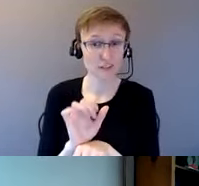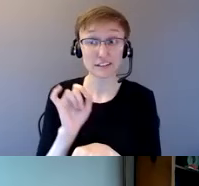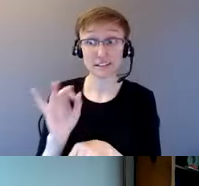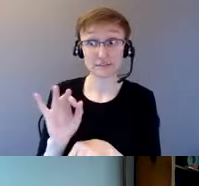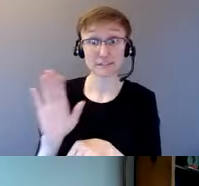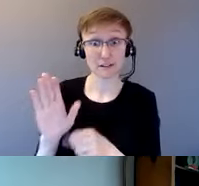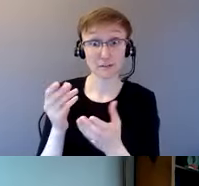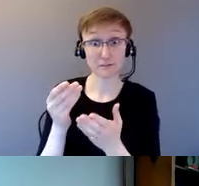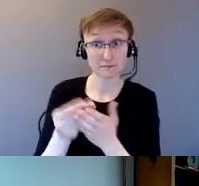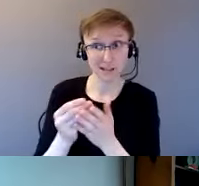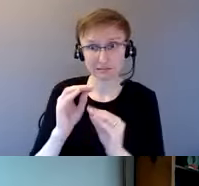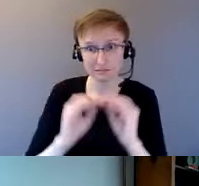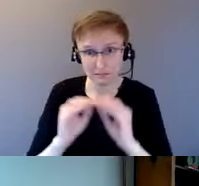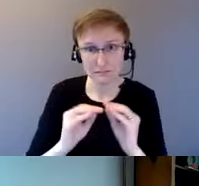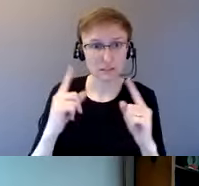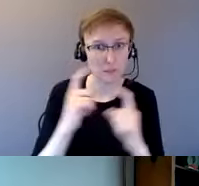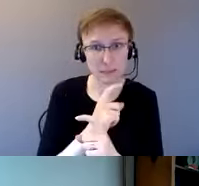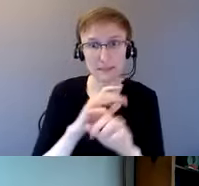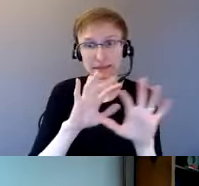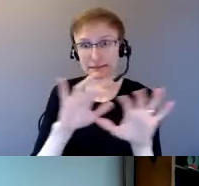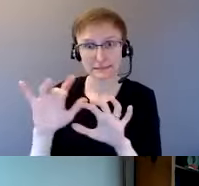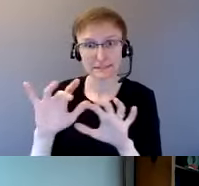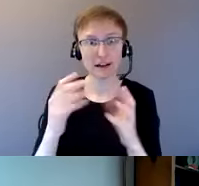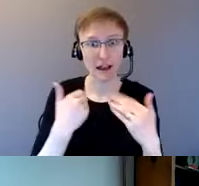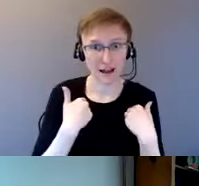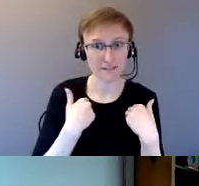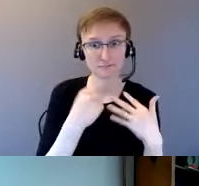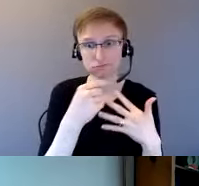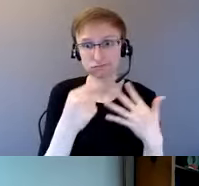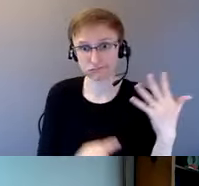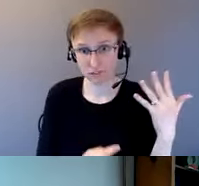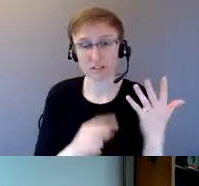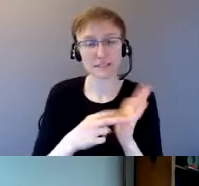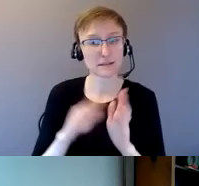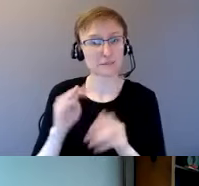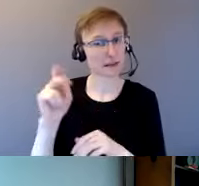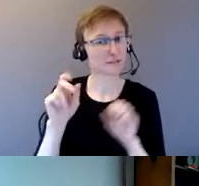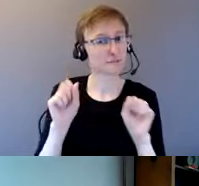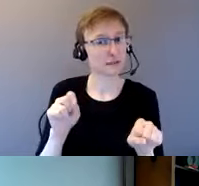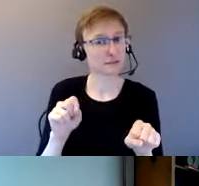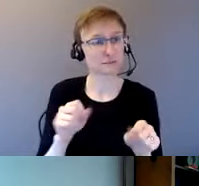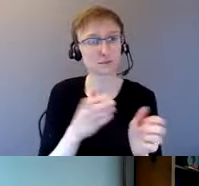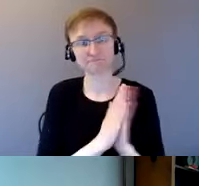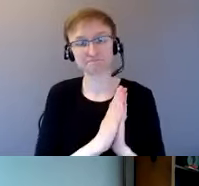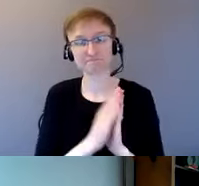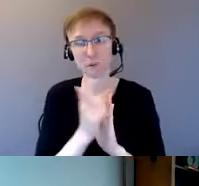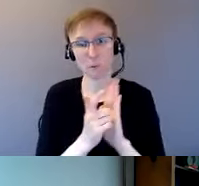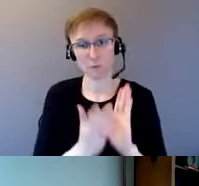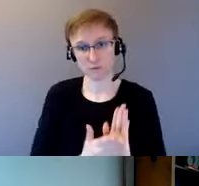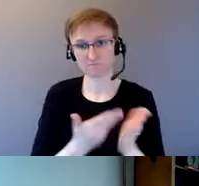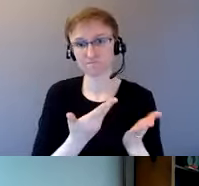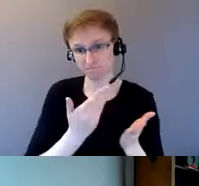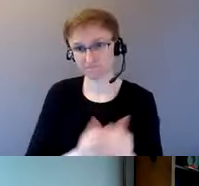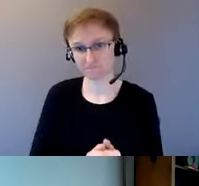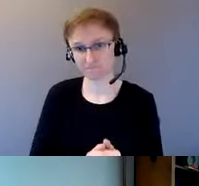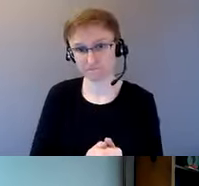at the bank, the more likely the bank is to question the authority of an attorney under a power of attorney.